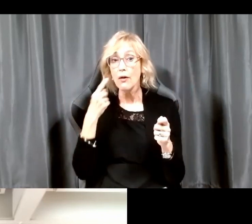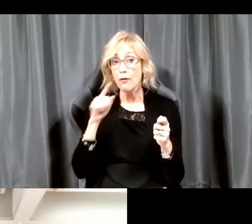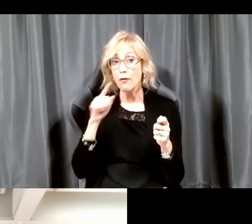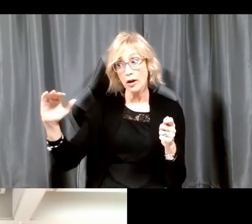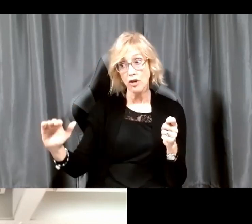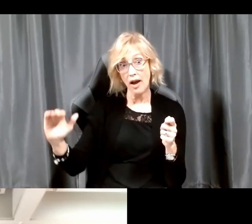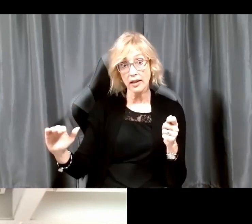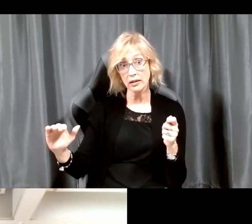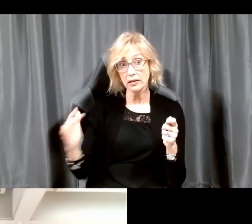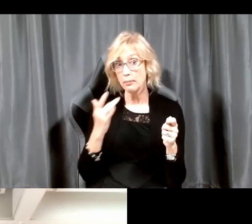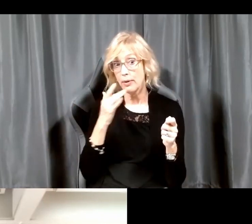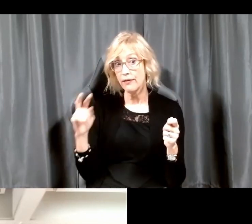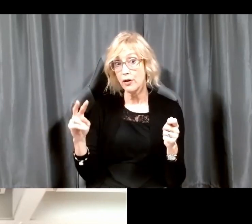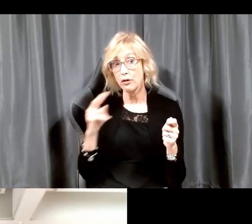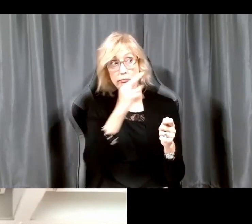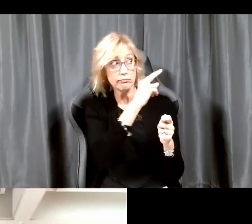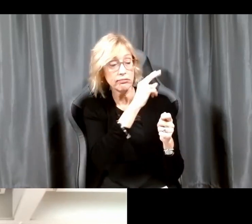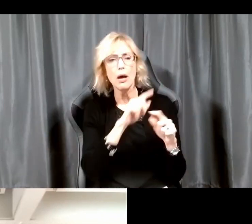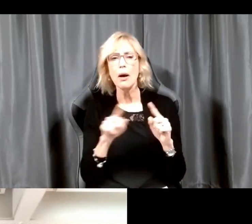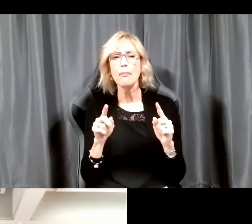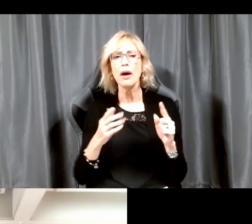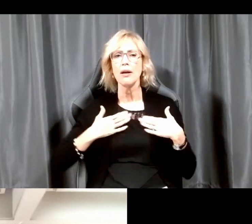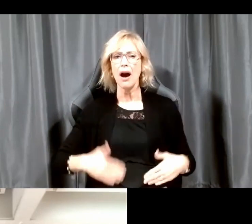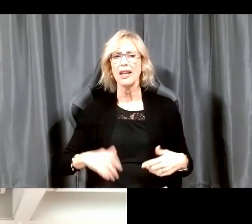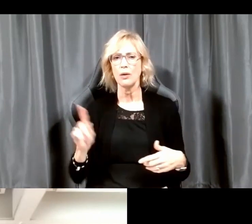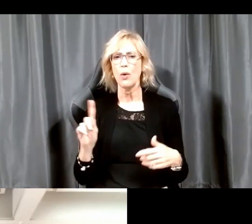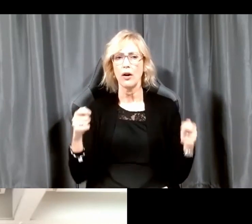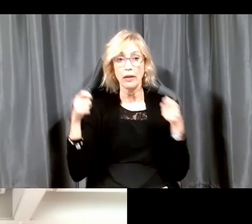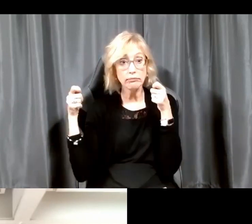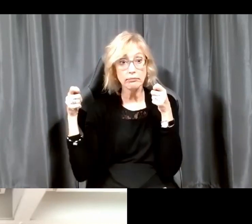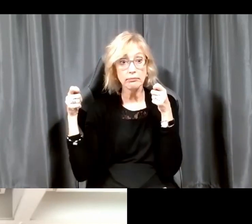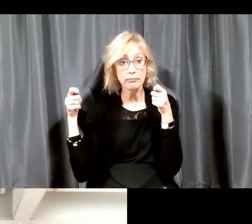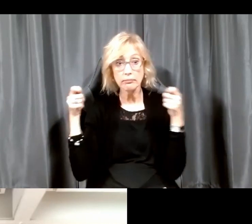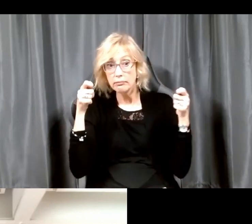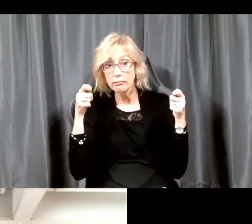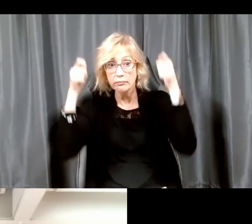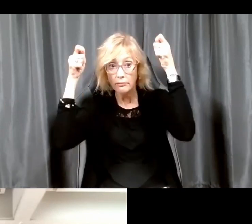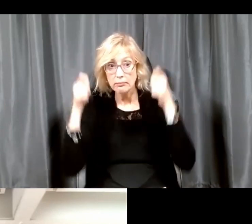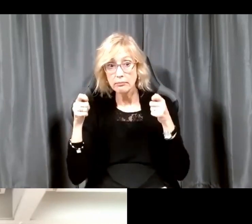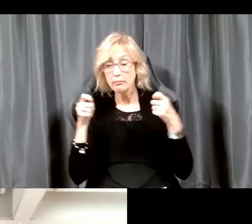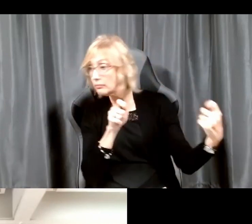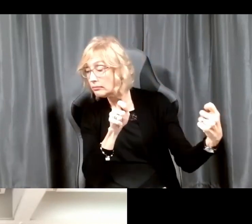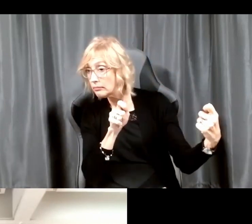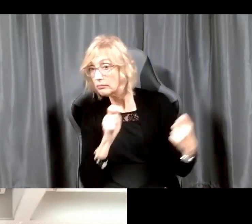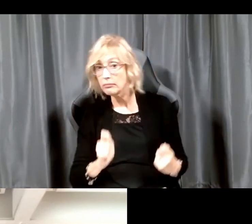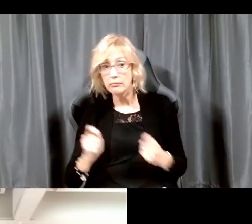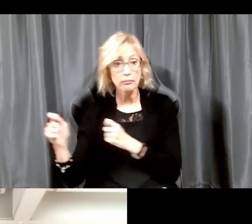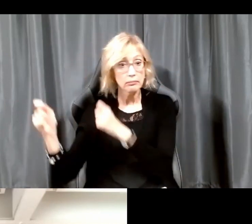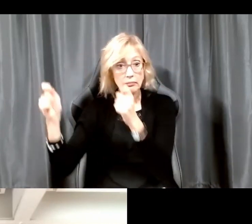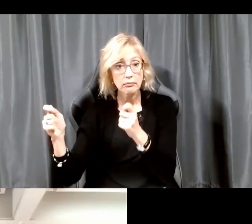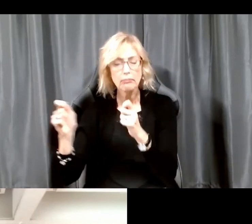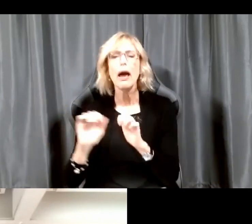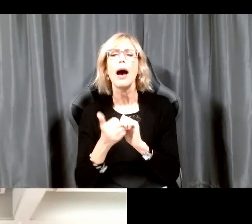child's preferred field of view, but where do you put your body? Like, are you putting yourself between it, or where how does that